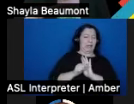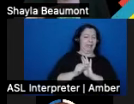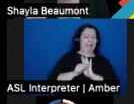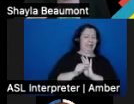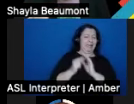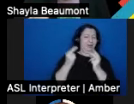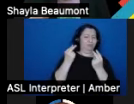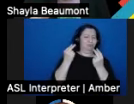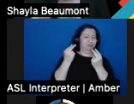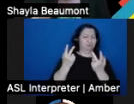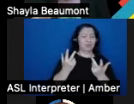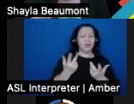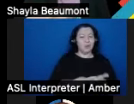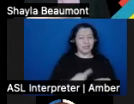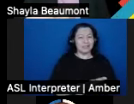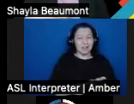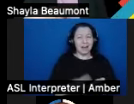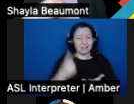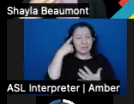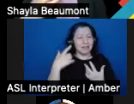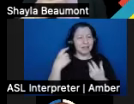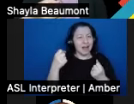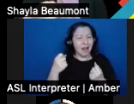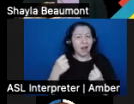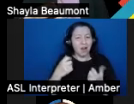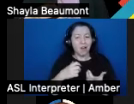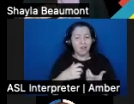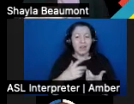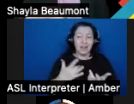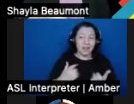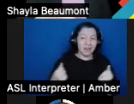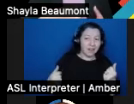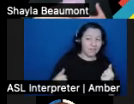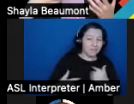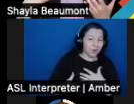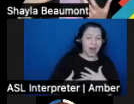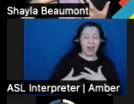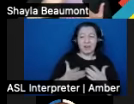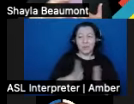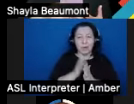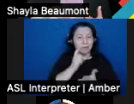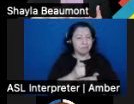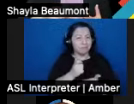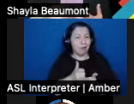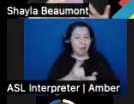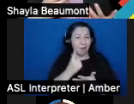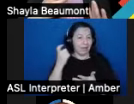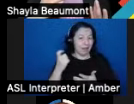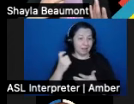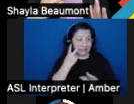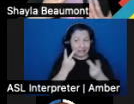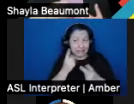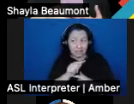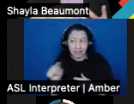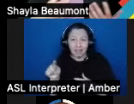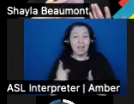the stigmatization of mental health and the fear of reaching out for resources. And in a tight-knit community, sometimes you're worried about